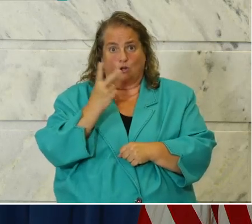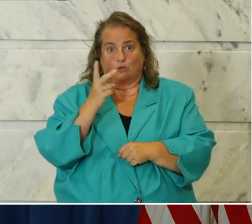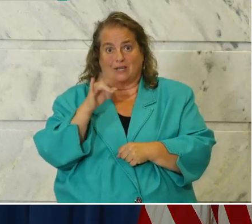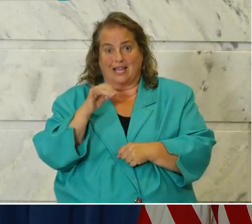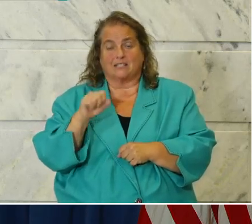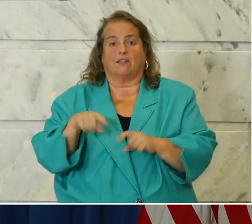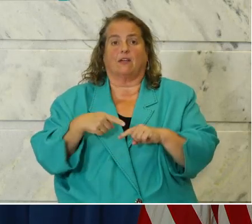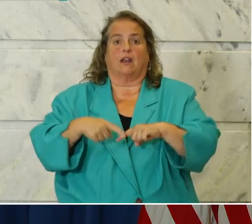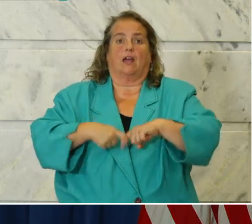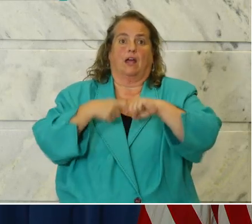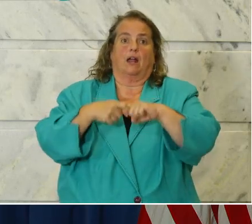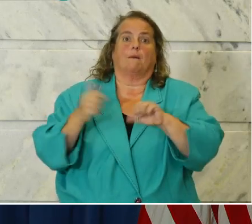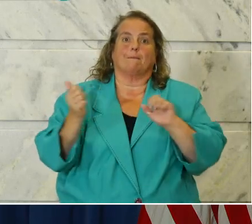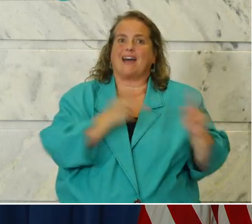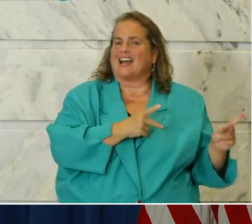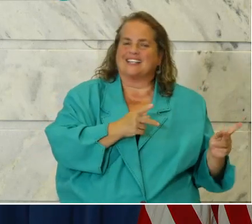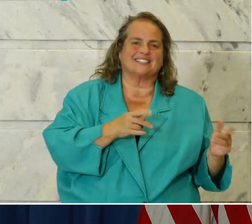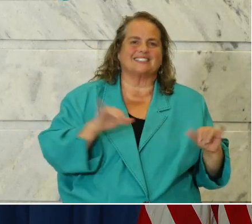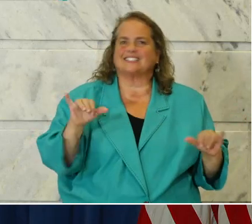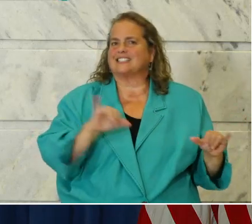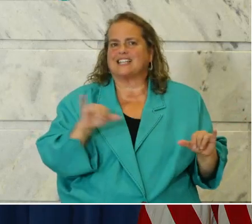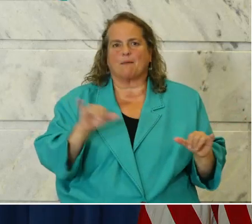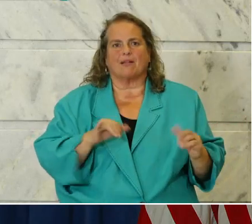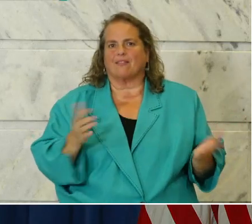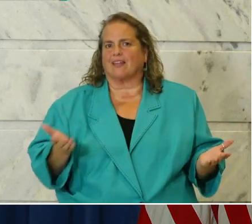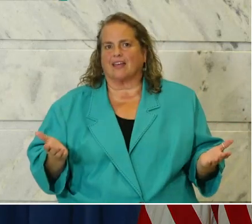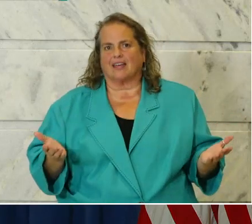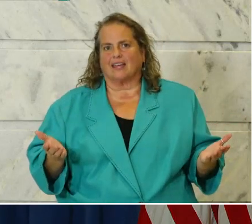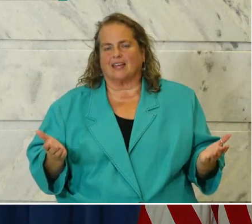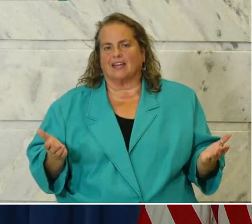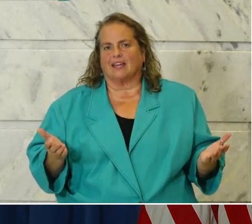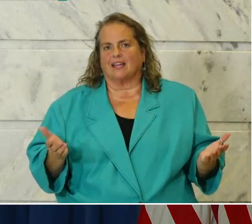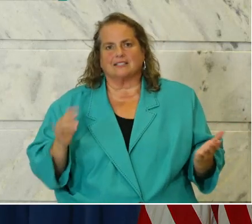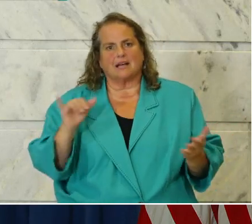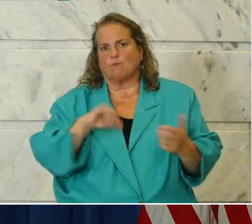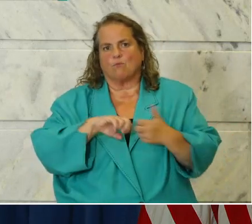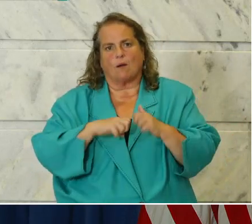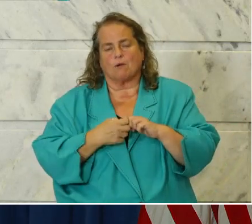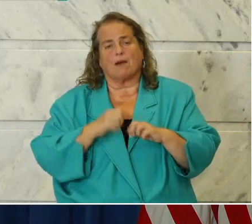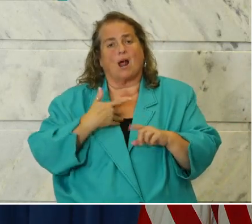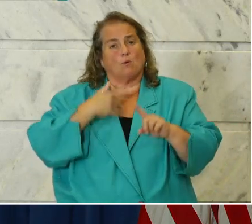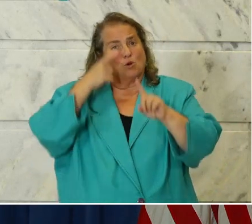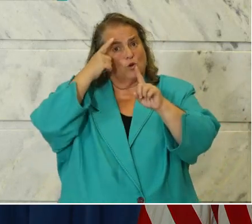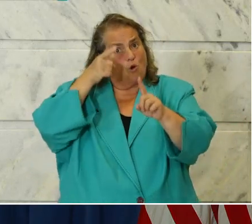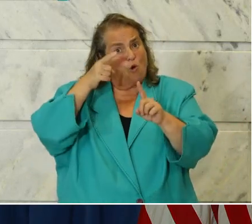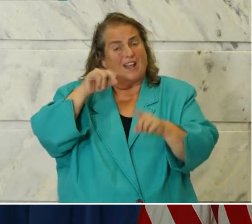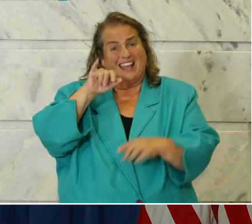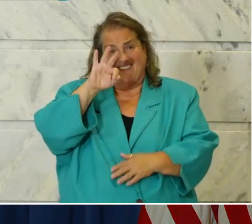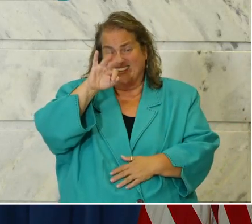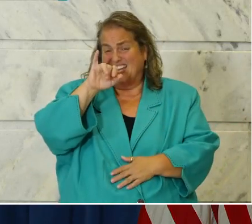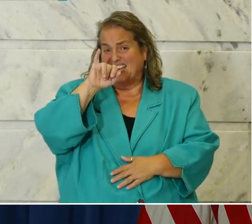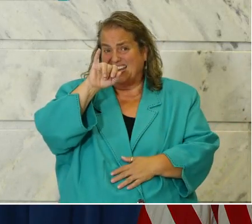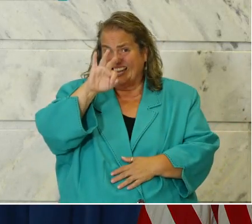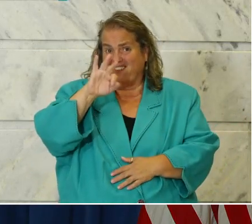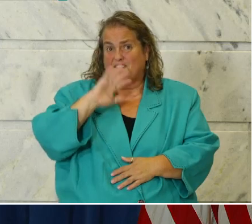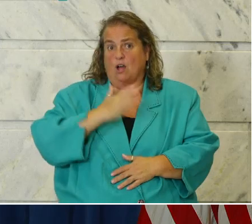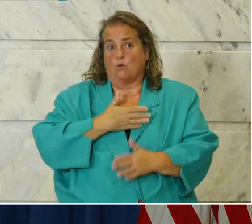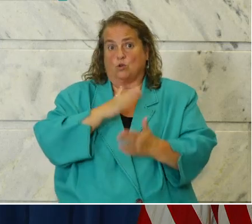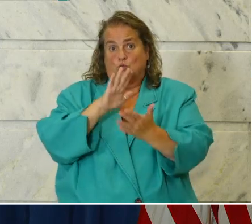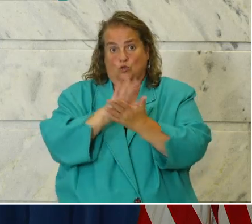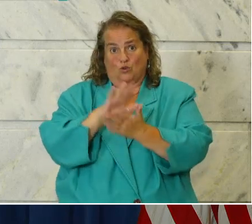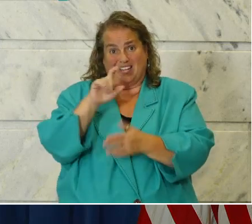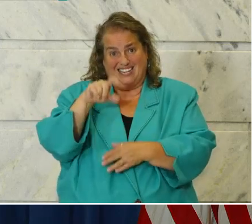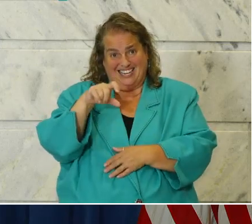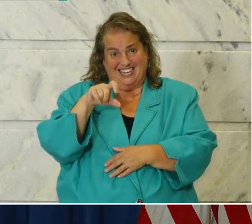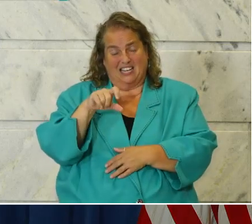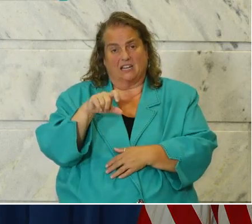leave, we also wouldn't be seeing those. Our goal is if our schools move to distance learning,